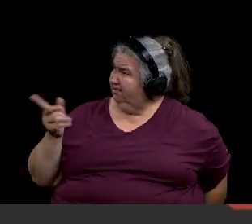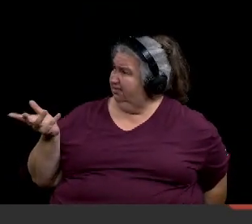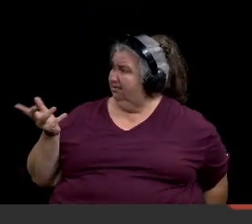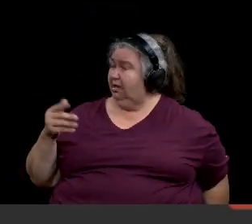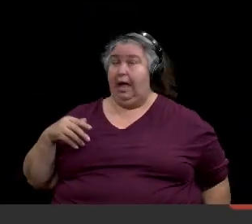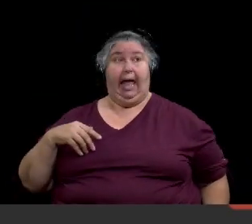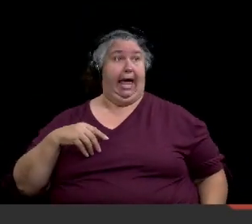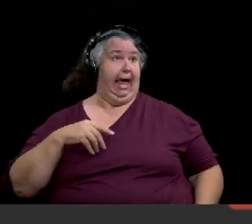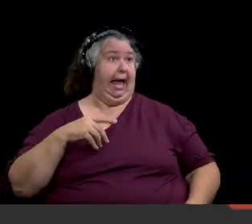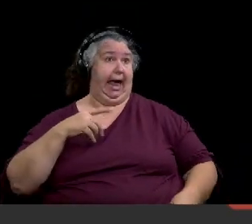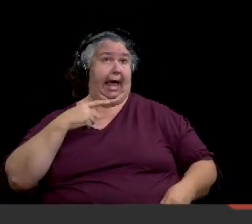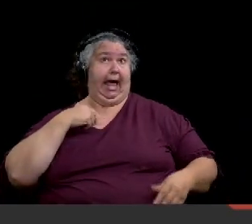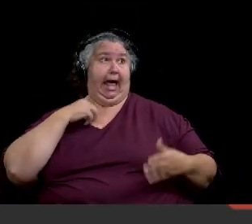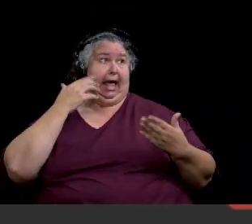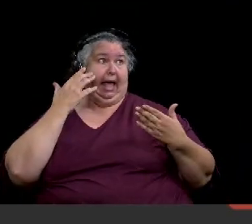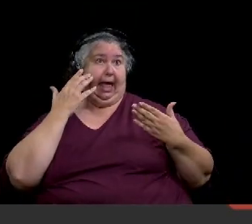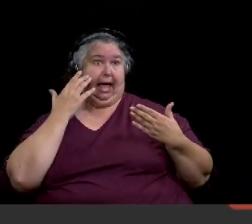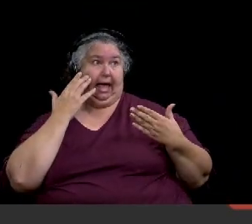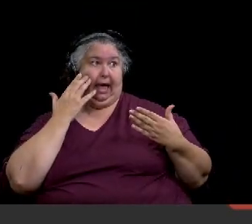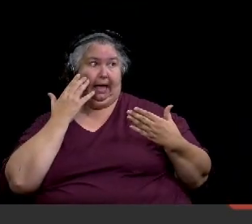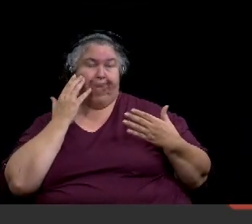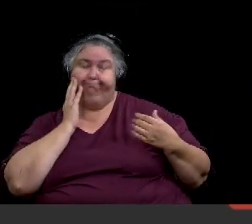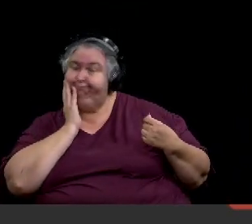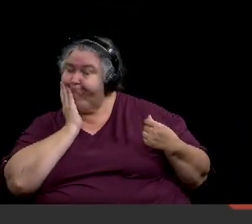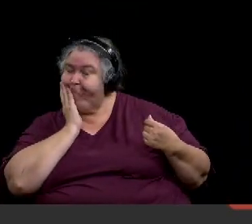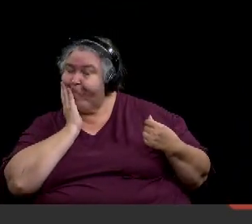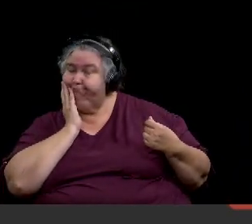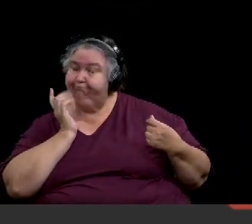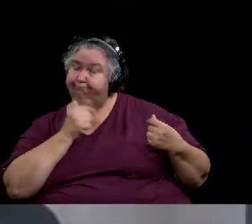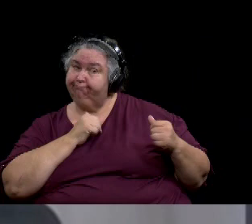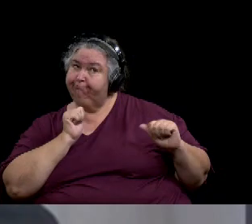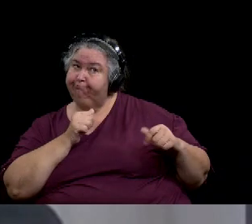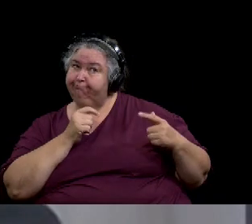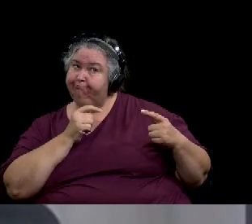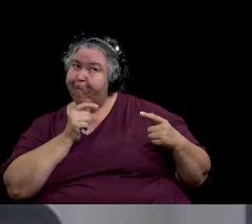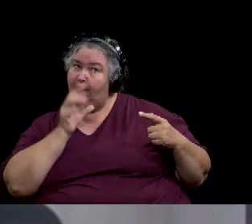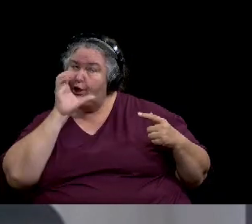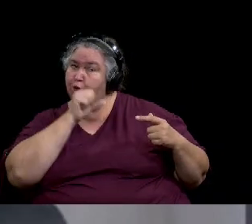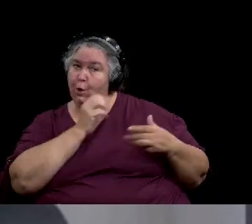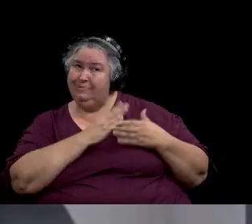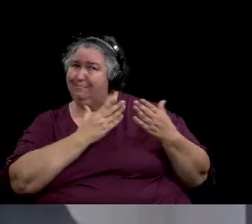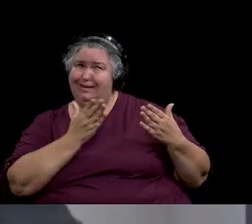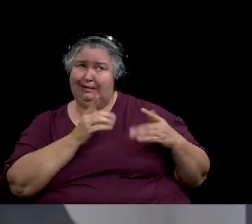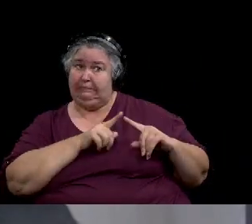that? I don't know that I can speak to it with knowledge. I can assume some things, but